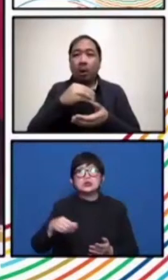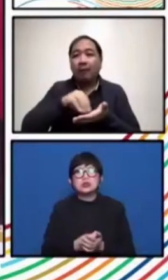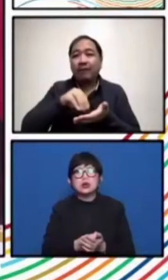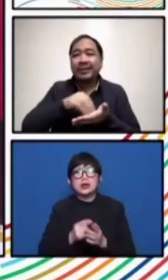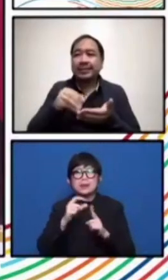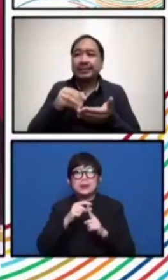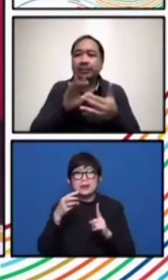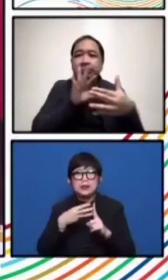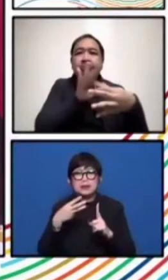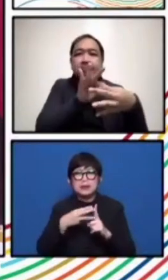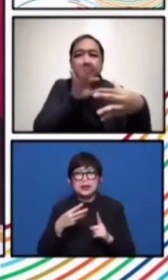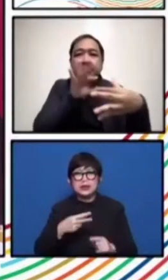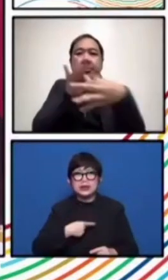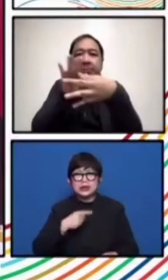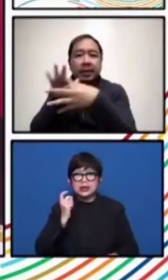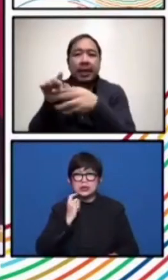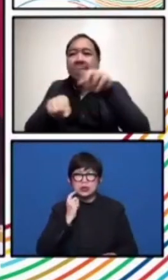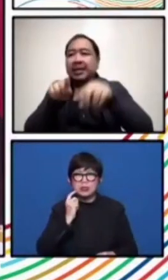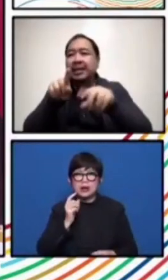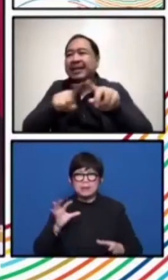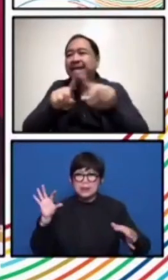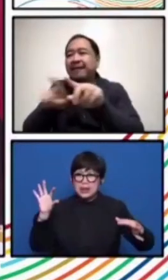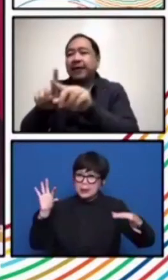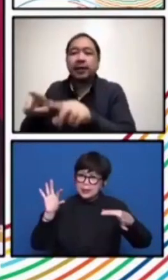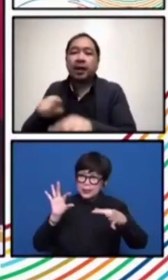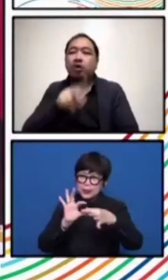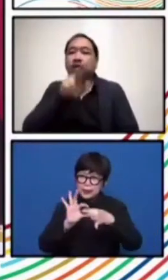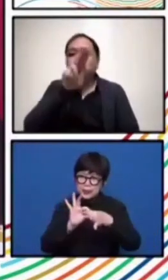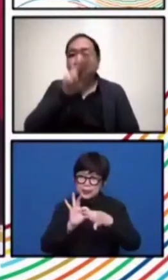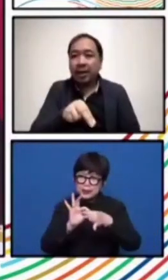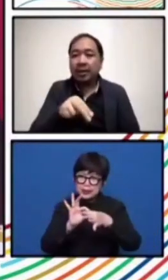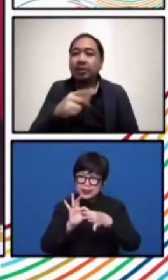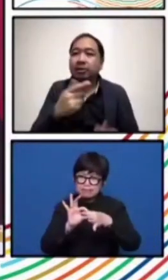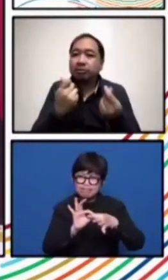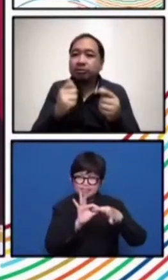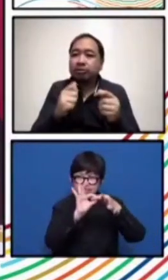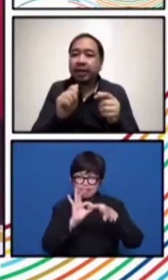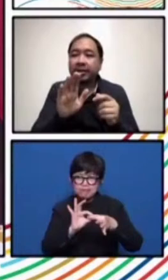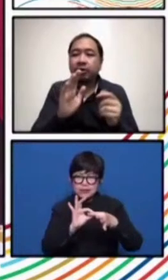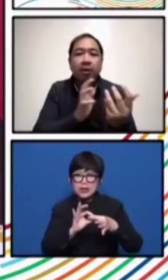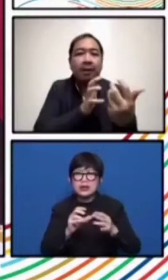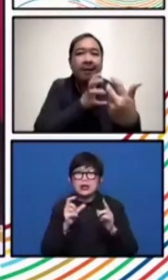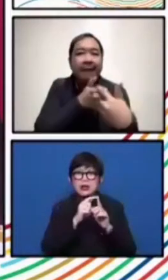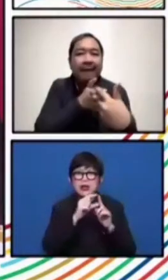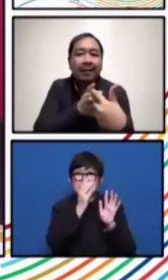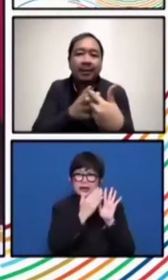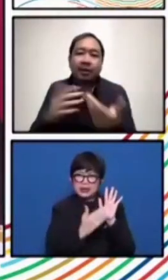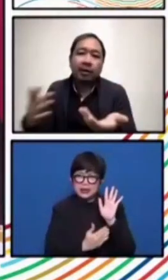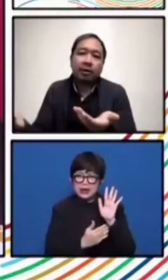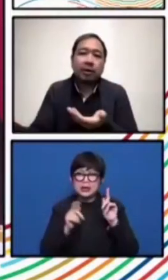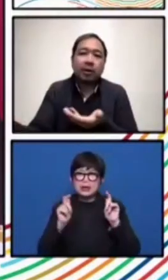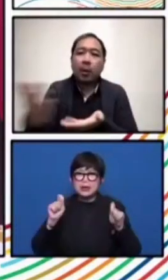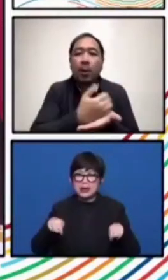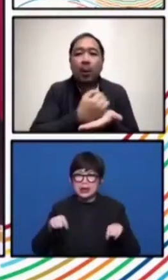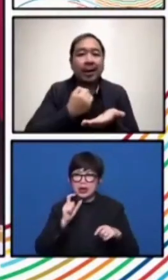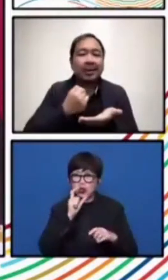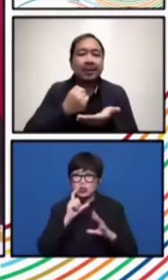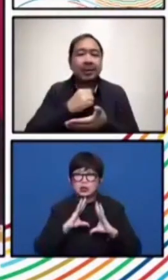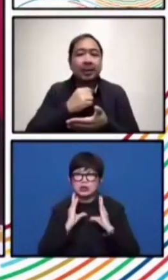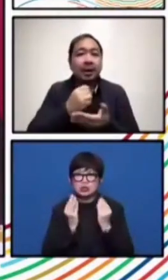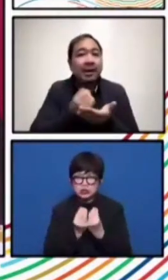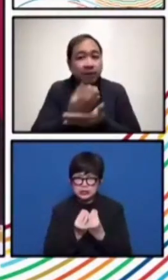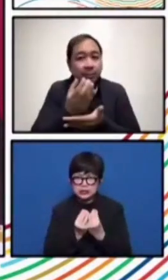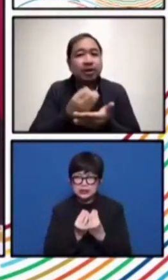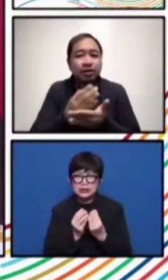introduce harmonized approaches including on data and data on disability for disability inclusion we are currently working